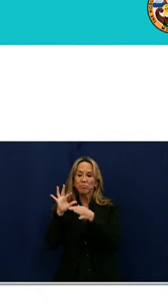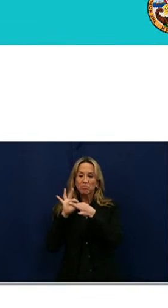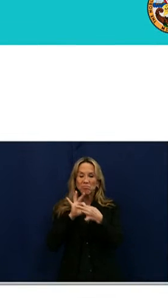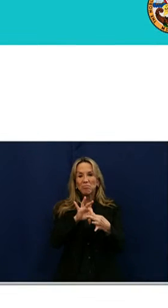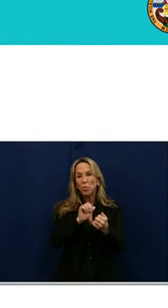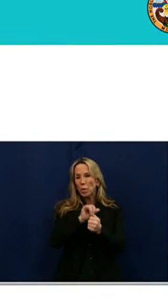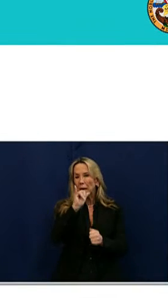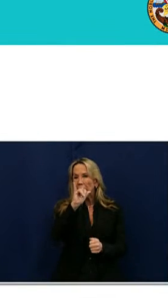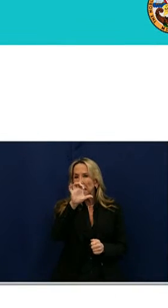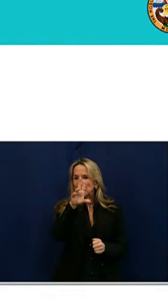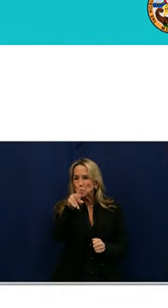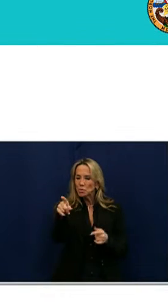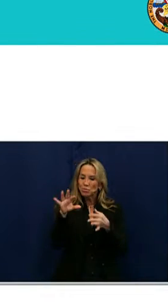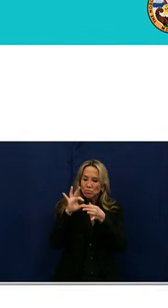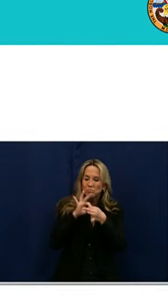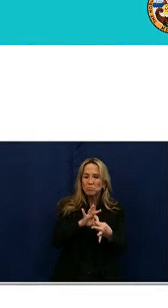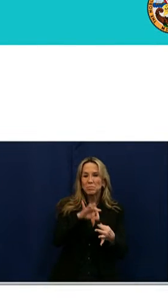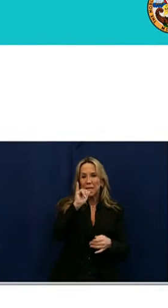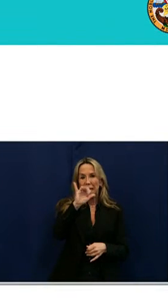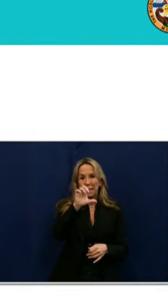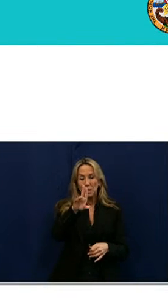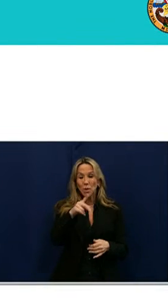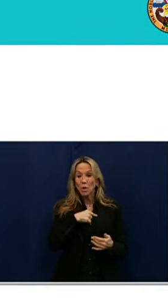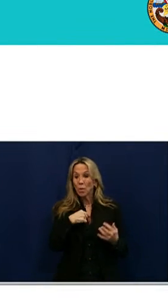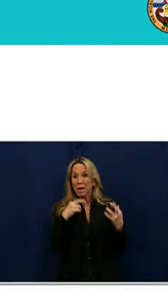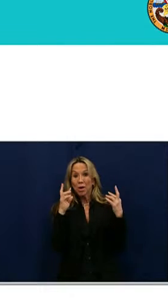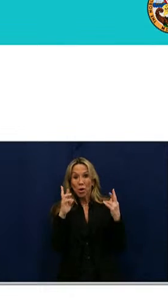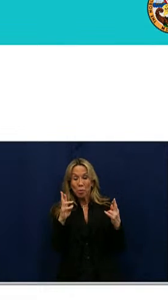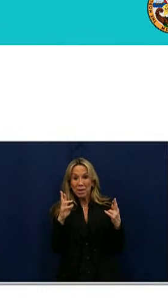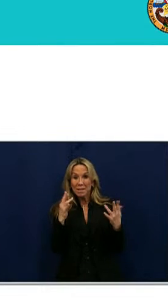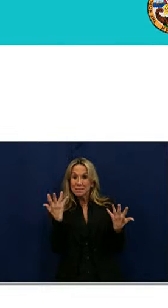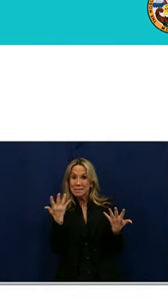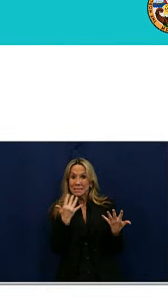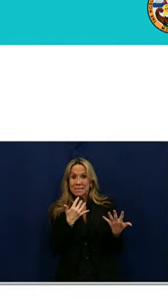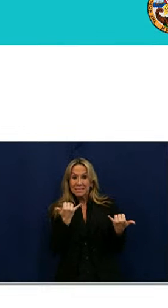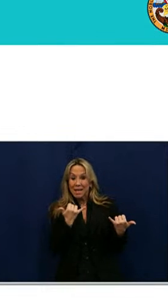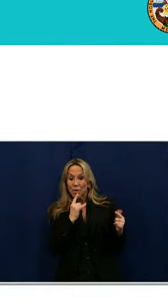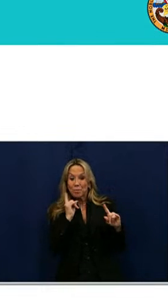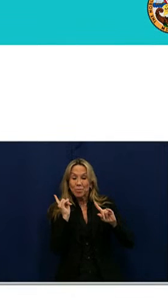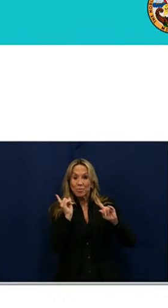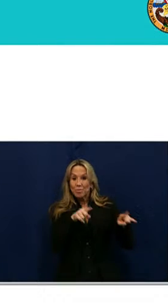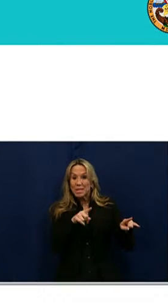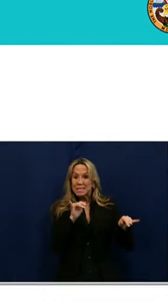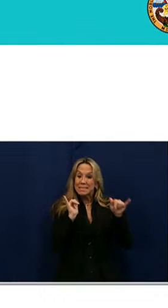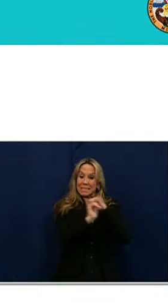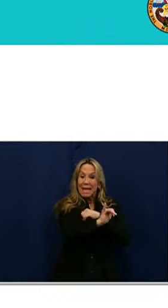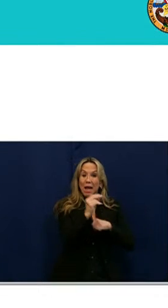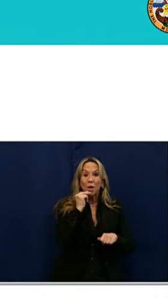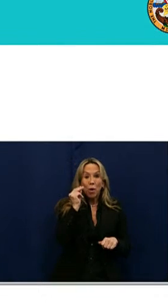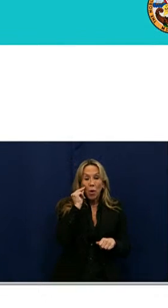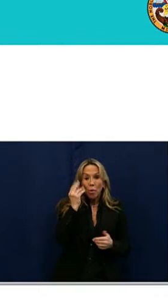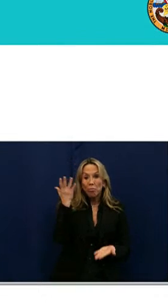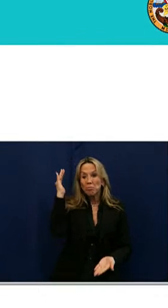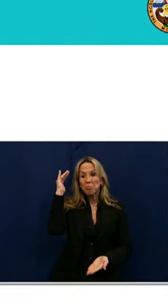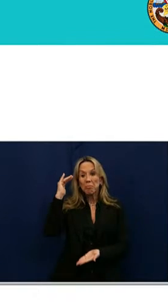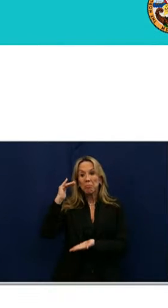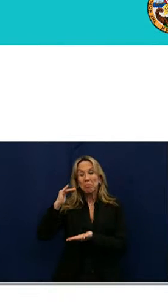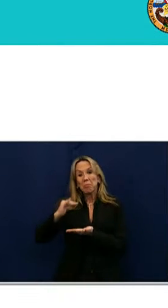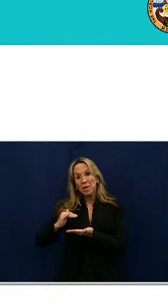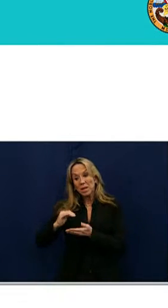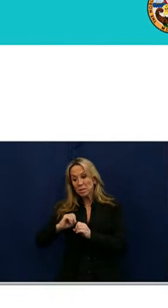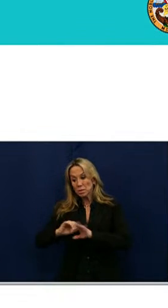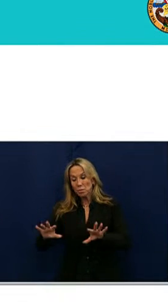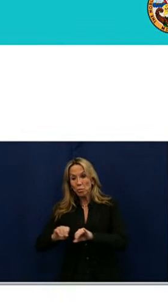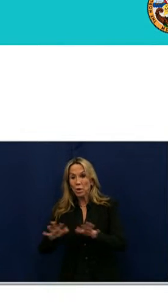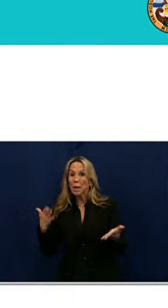And this is what we're hoping on. If we have a successful regional stay-at-home order, if people avoid mixing, if we can slow the transmission, then perhaps we can